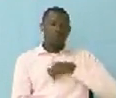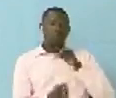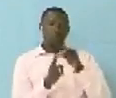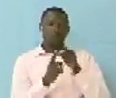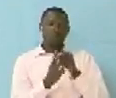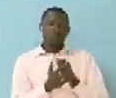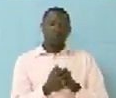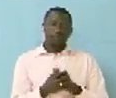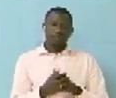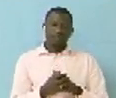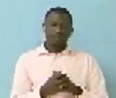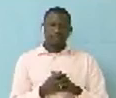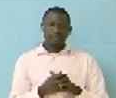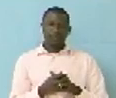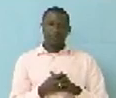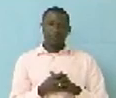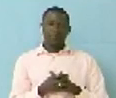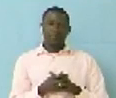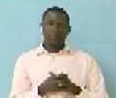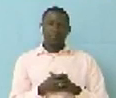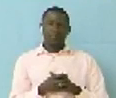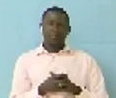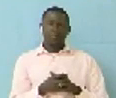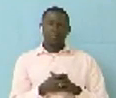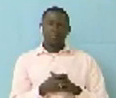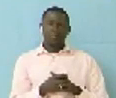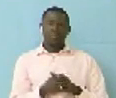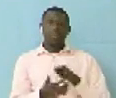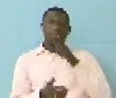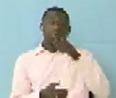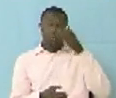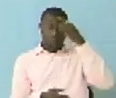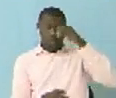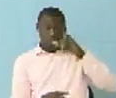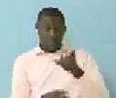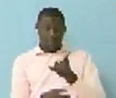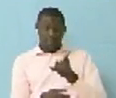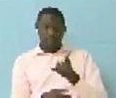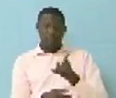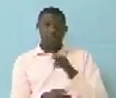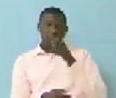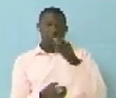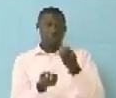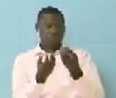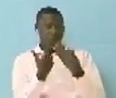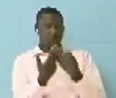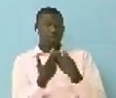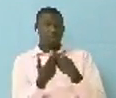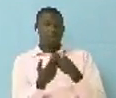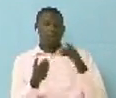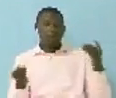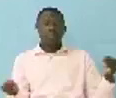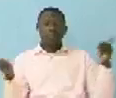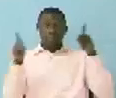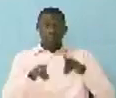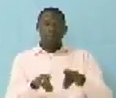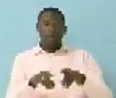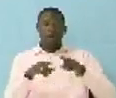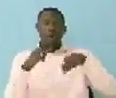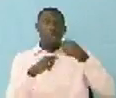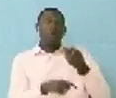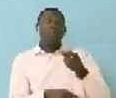Can you come again? You are not clear. You have agreed. You told us that the participation of